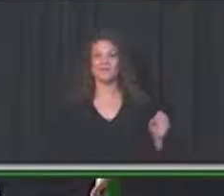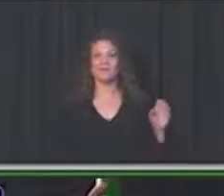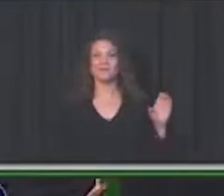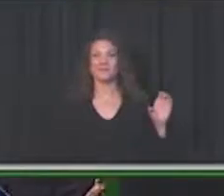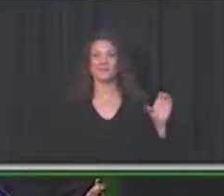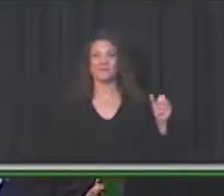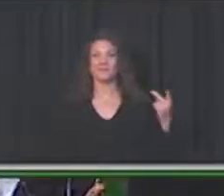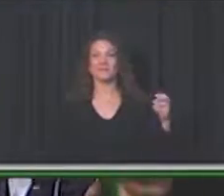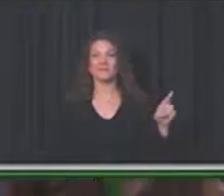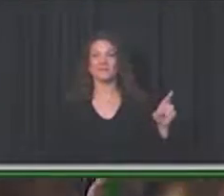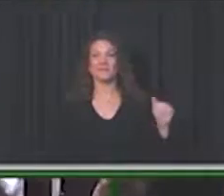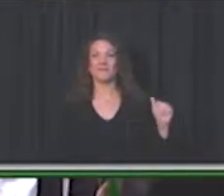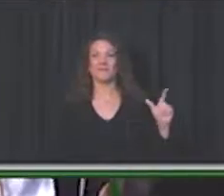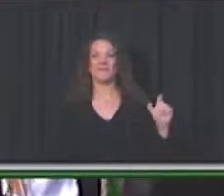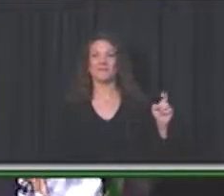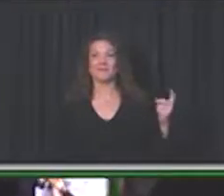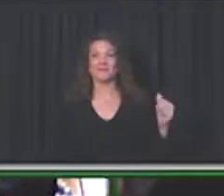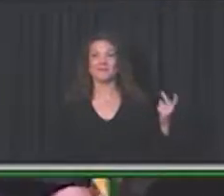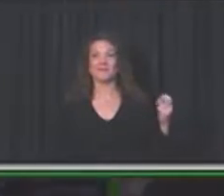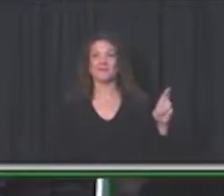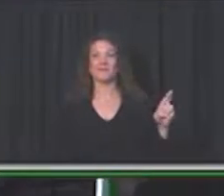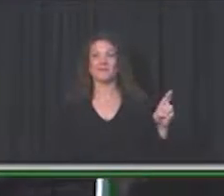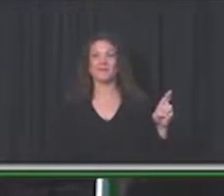Cesar Alexander Arias.